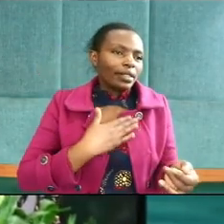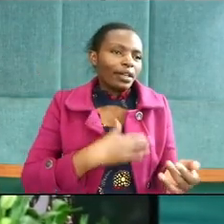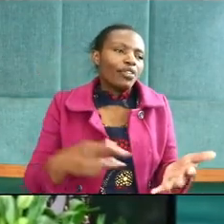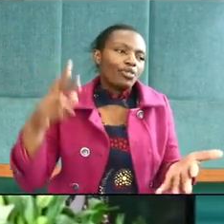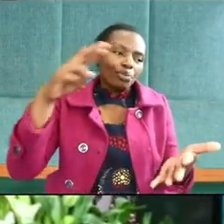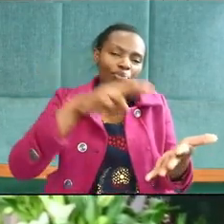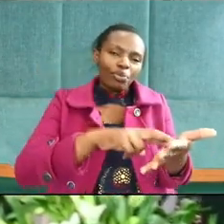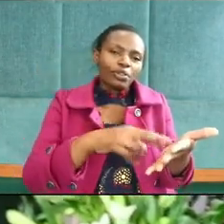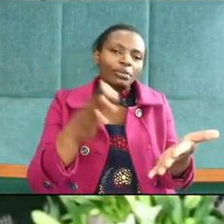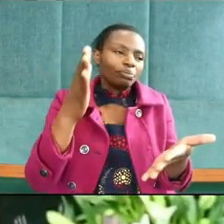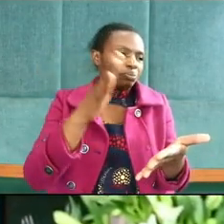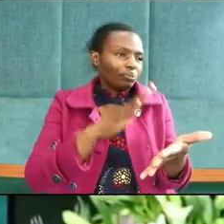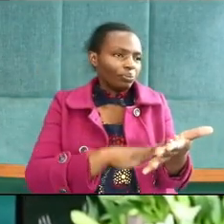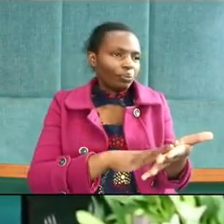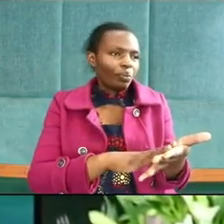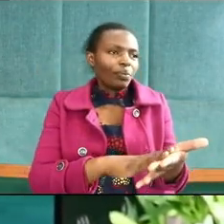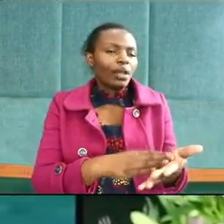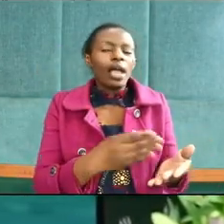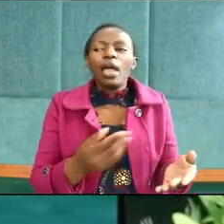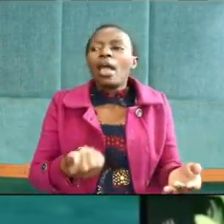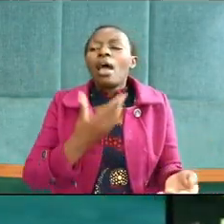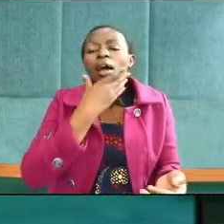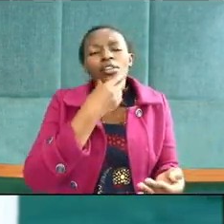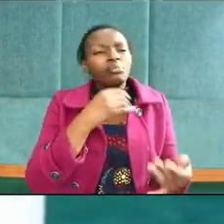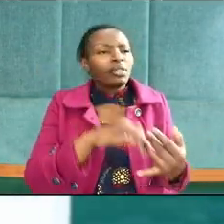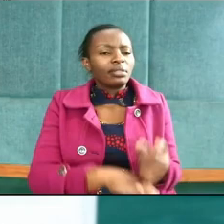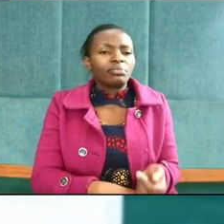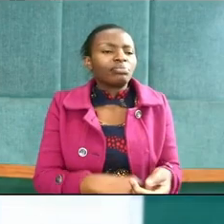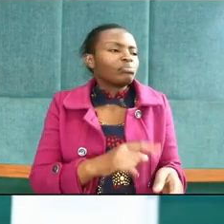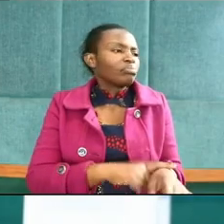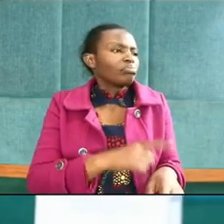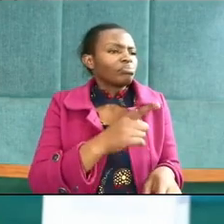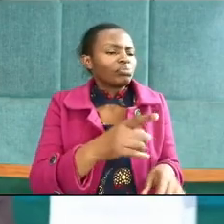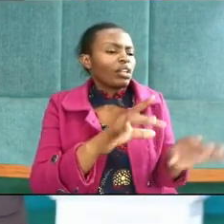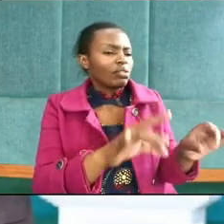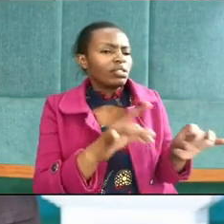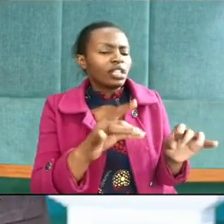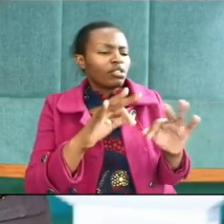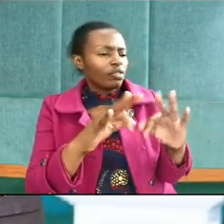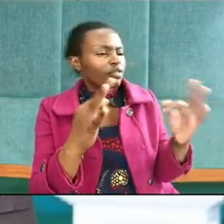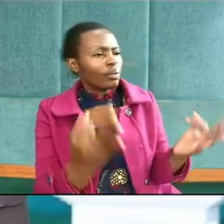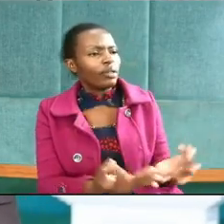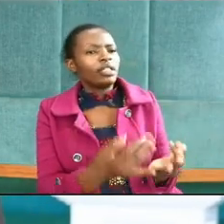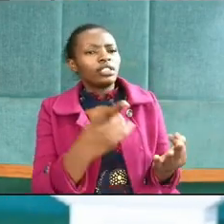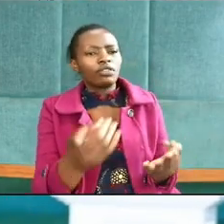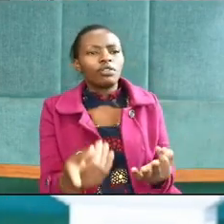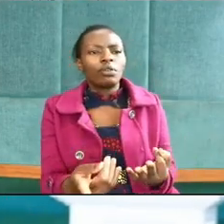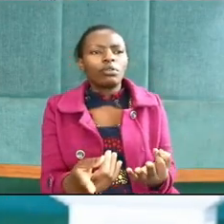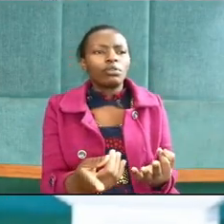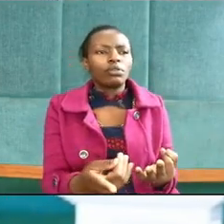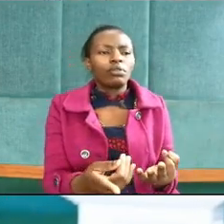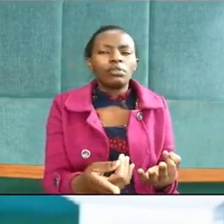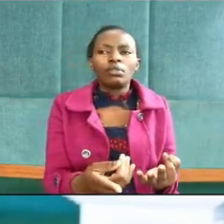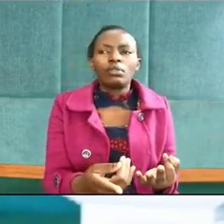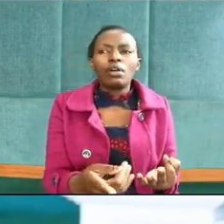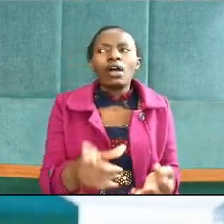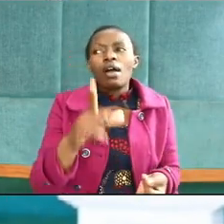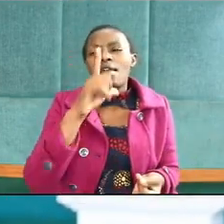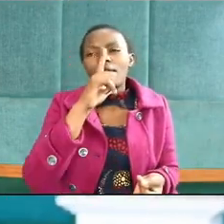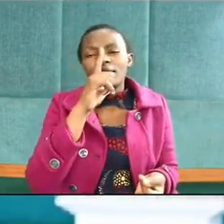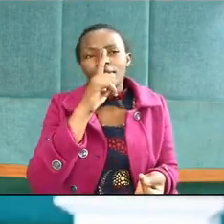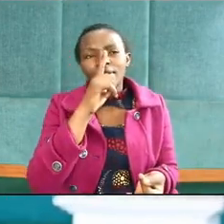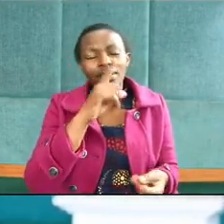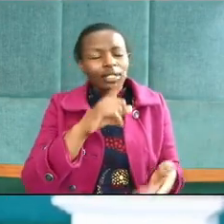There are times you take your families out for dinner, lunch, whatever that you can take. But this time, leave